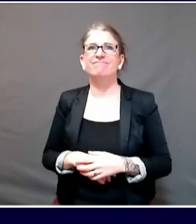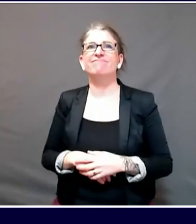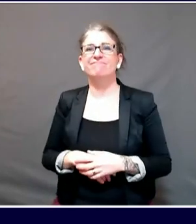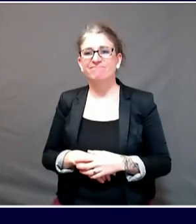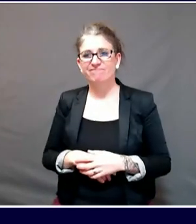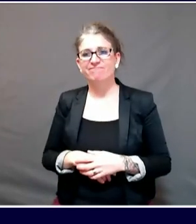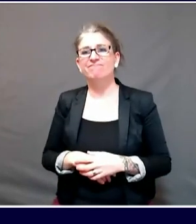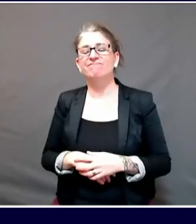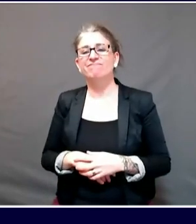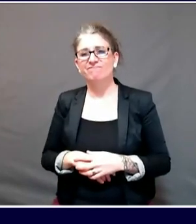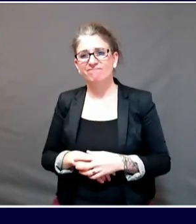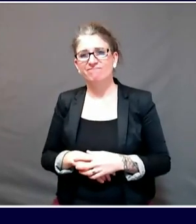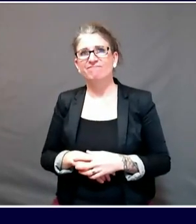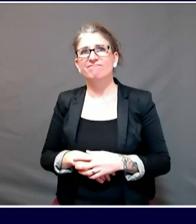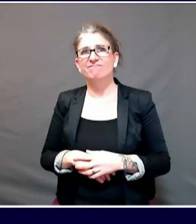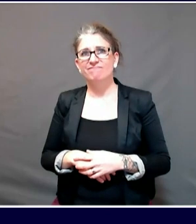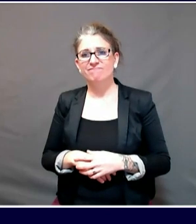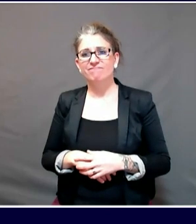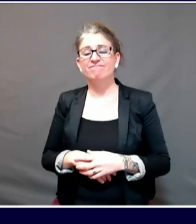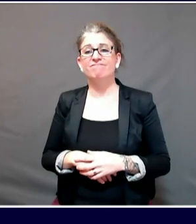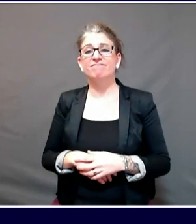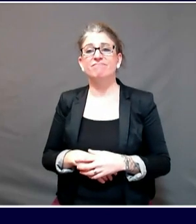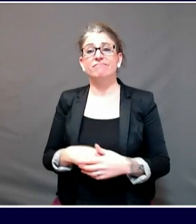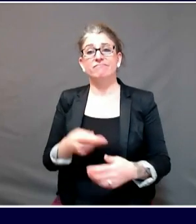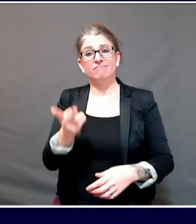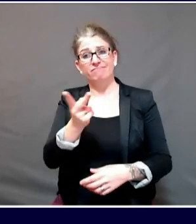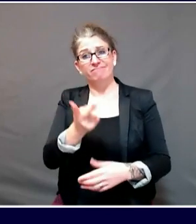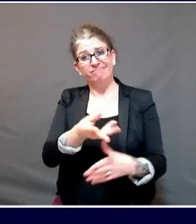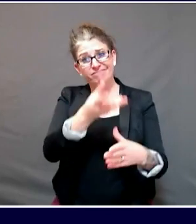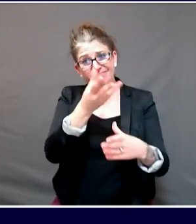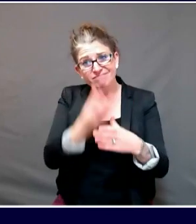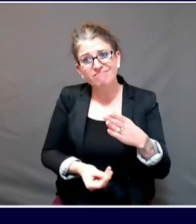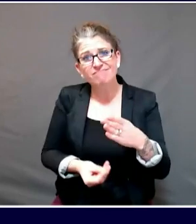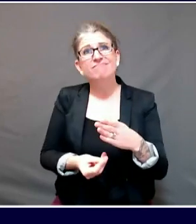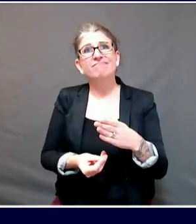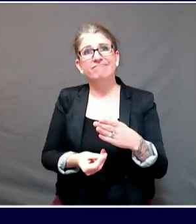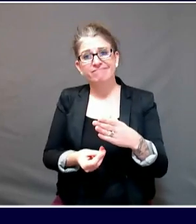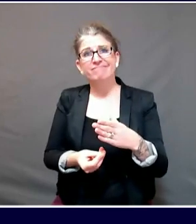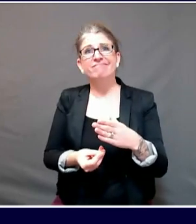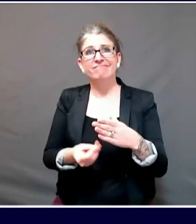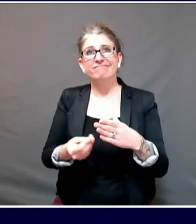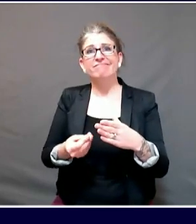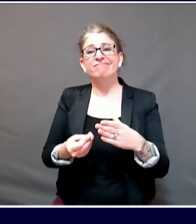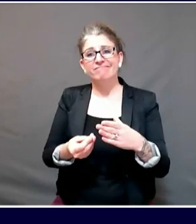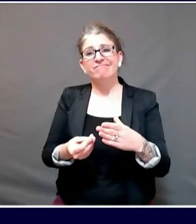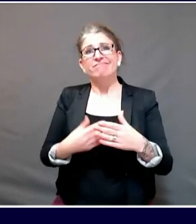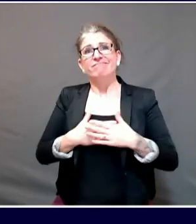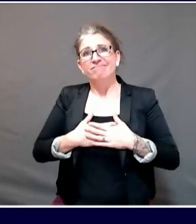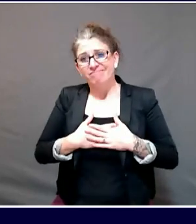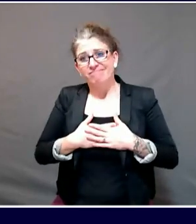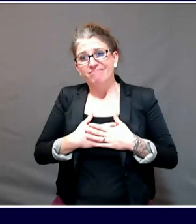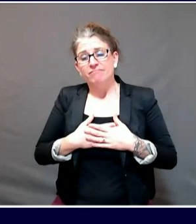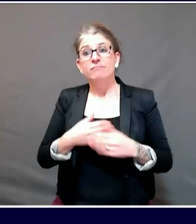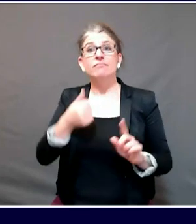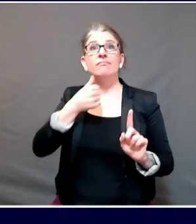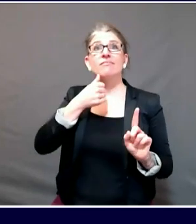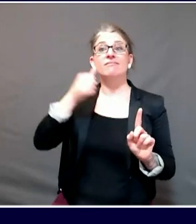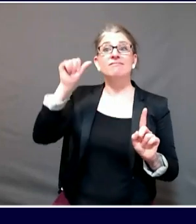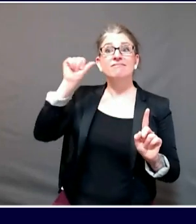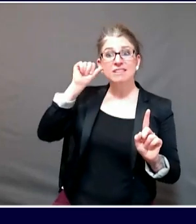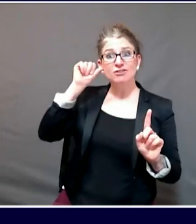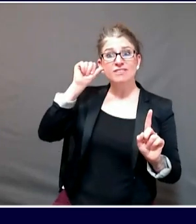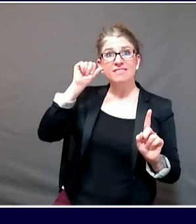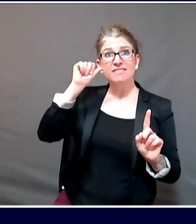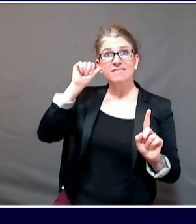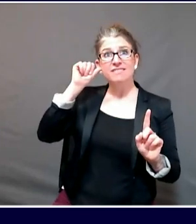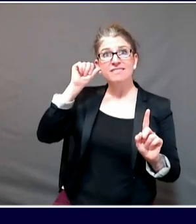day when we have just experienced another day yesterday with almost 1,400